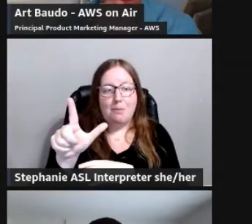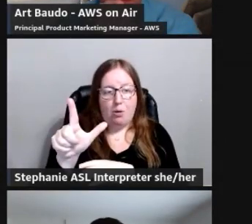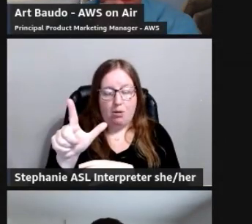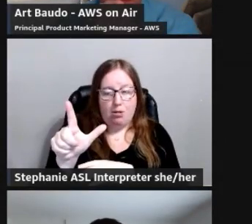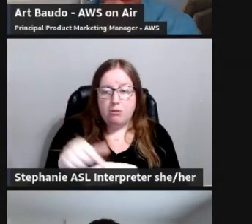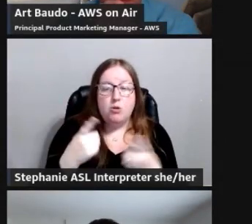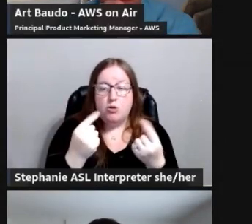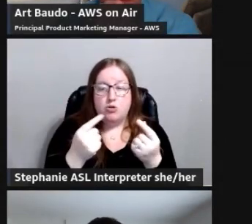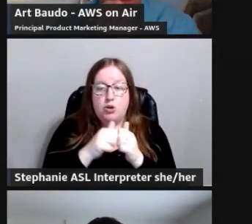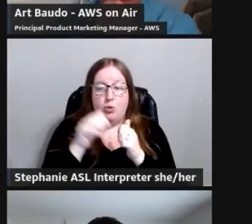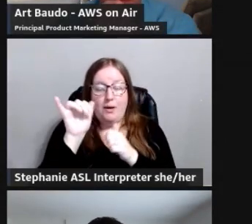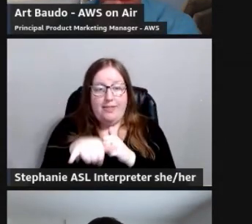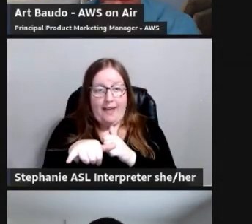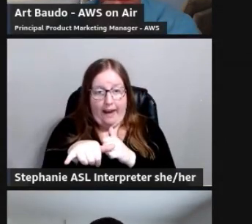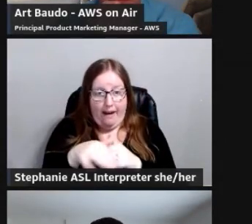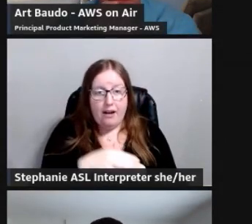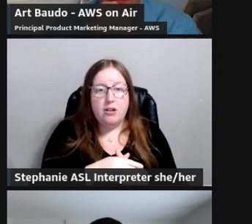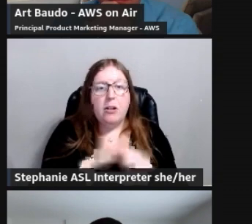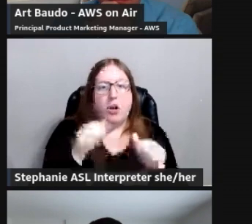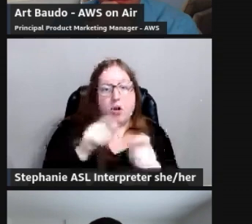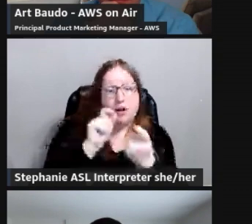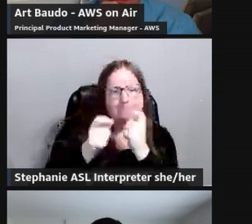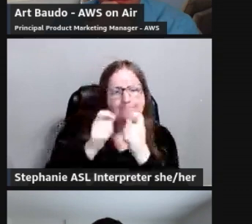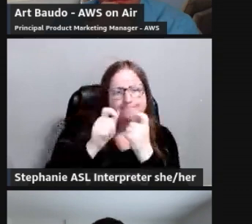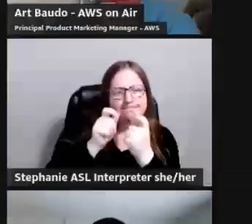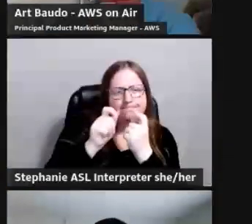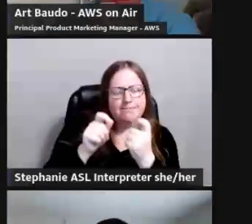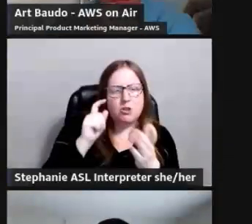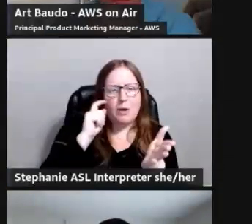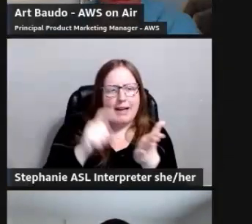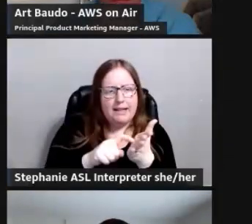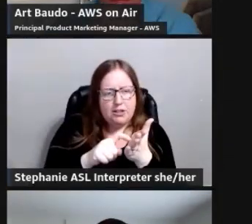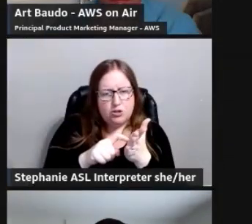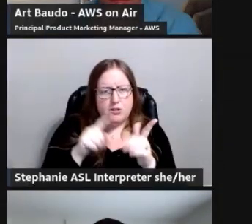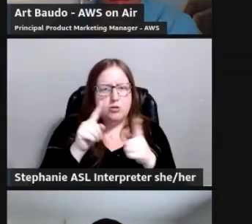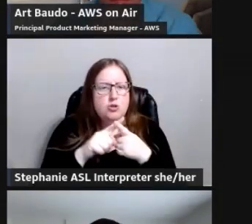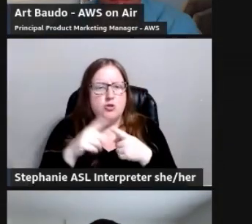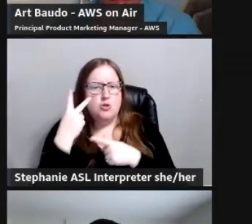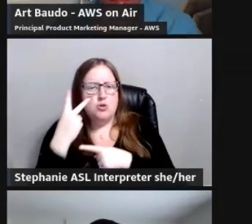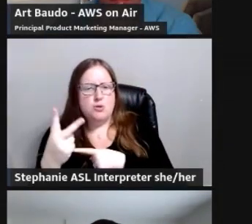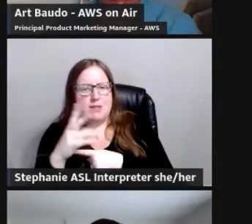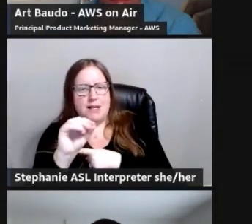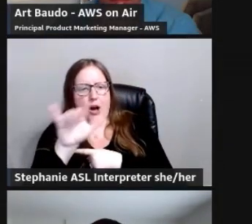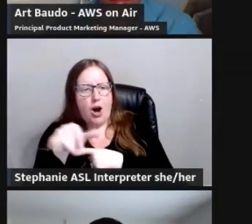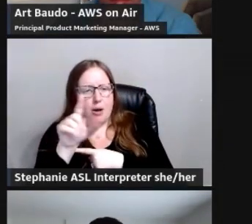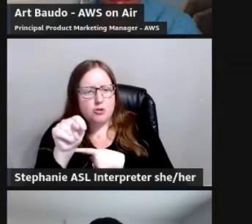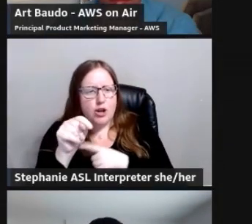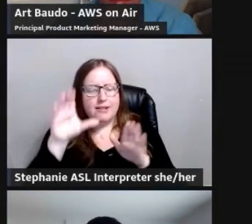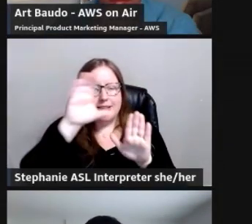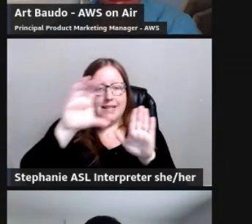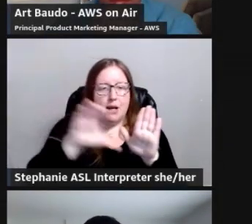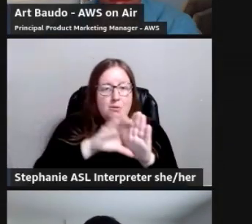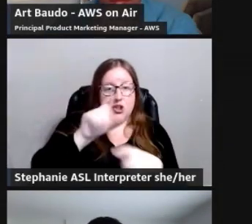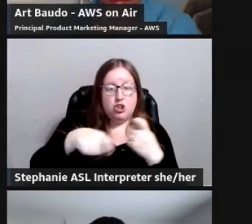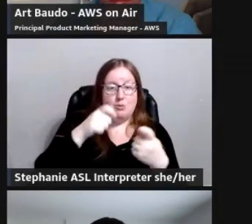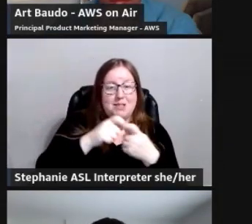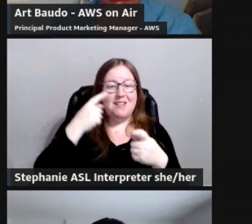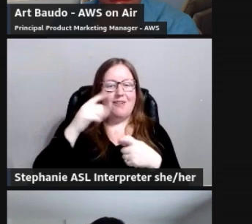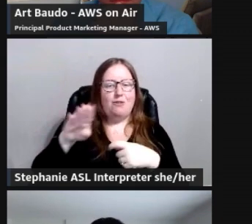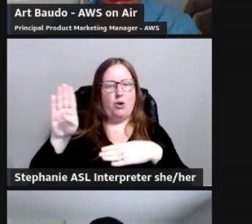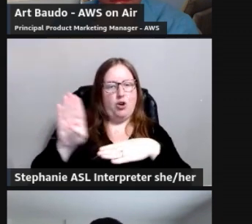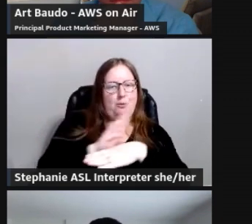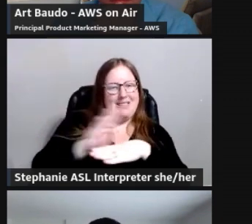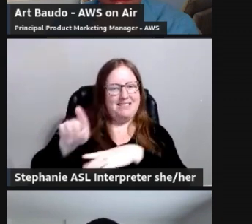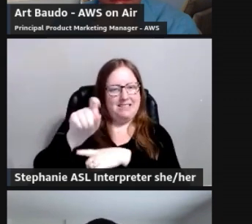you can do is you can tune Amazon recognition to detect objects and images that are specific to your business needs. So in